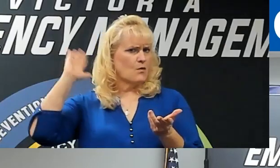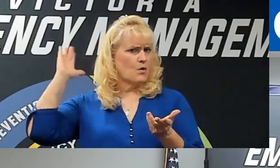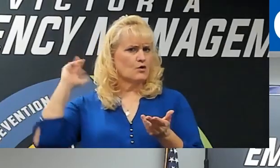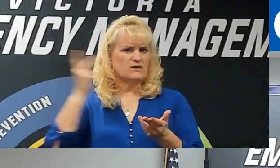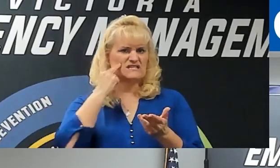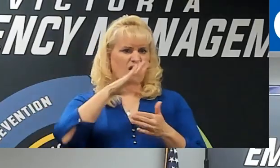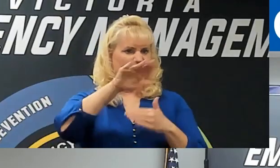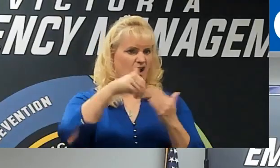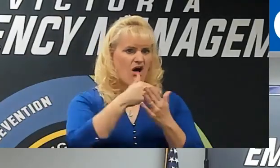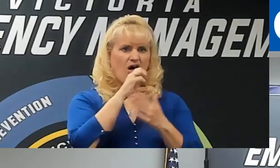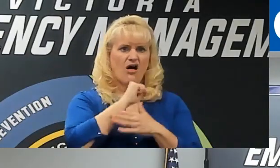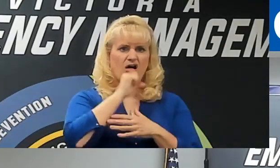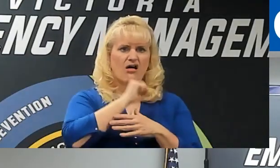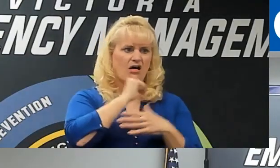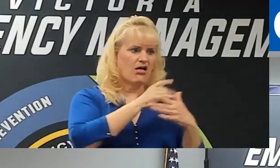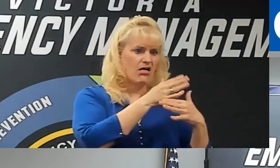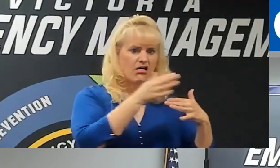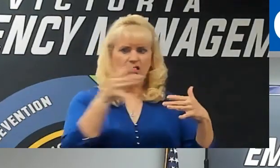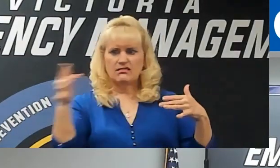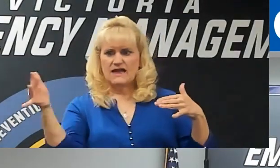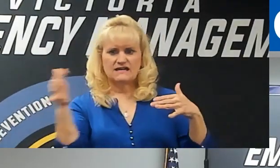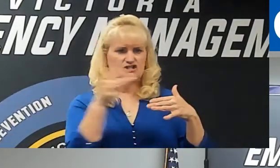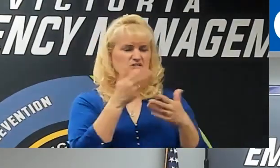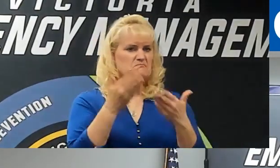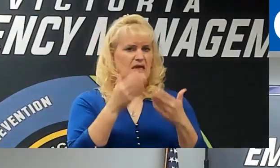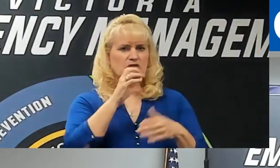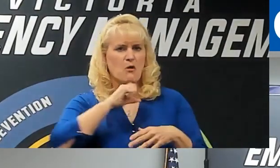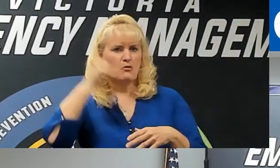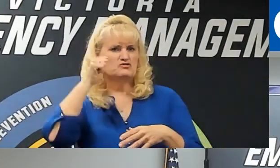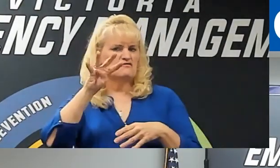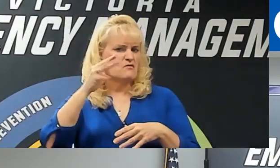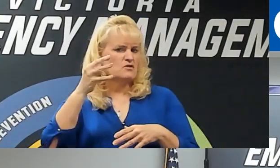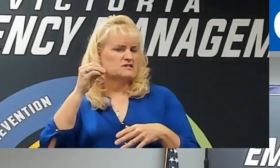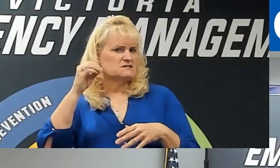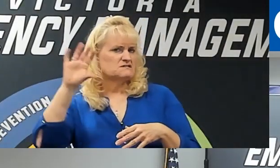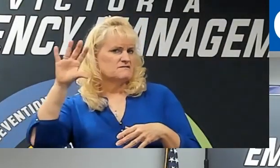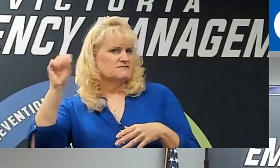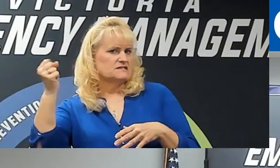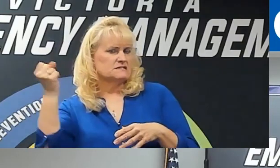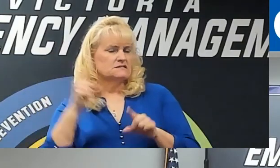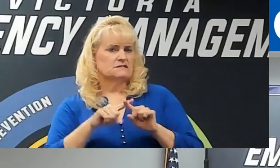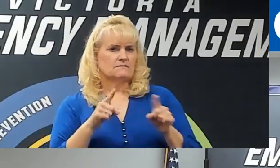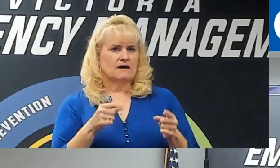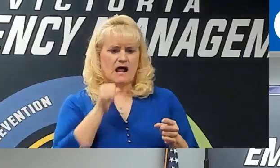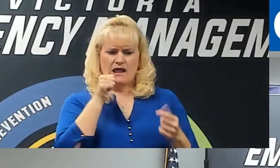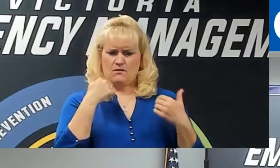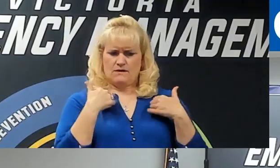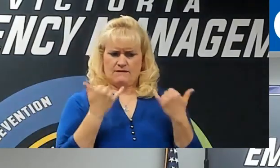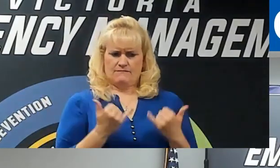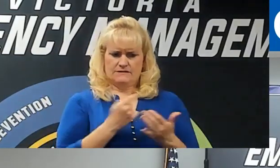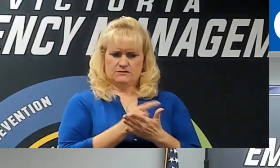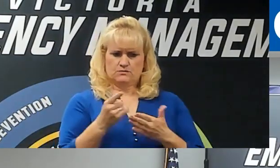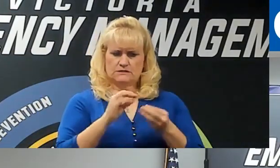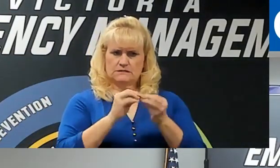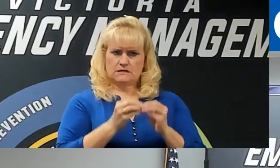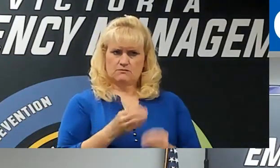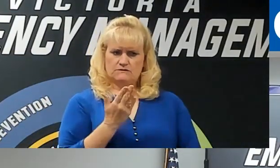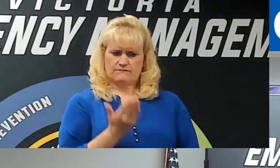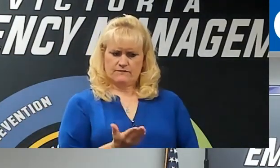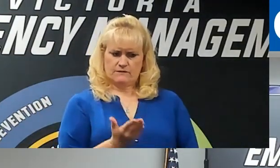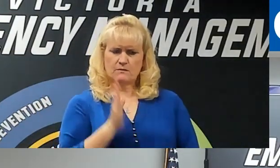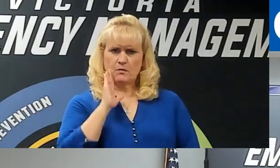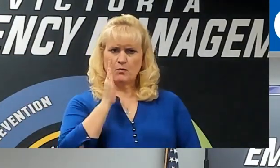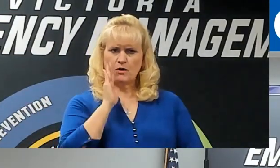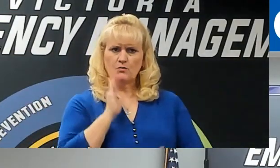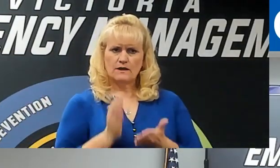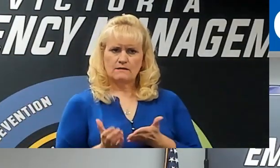to, I think they may have been a little bit older in the 40s and 50s in general. I don't have this week's numbers in front of me. We can definitely get that together and